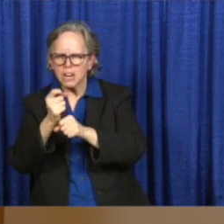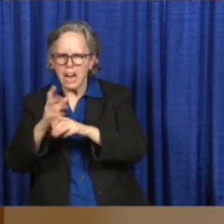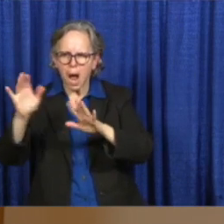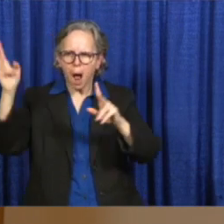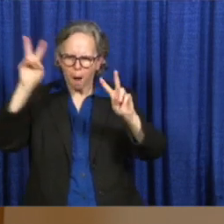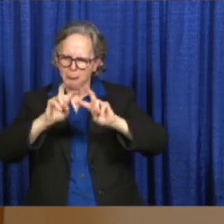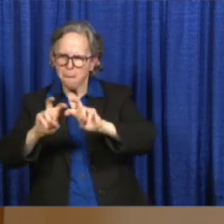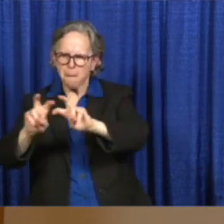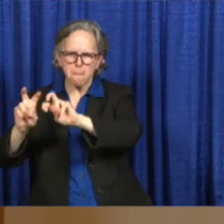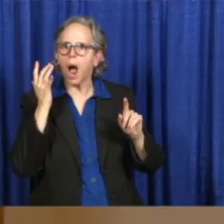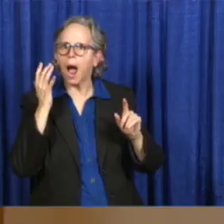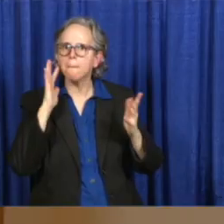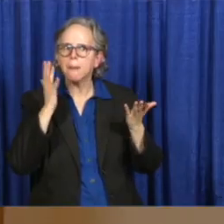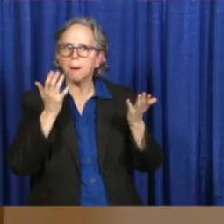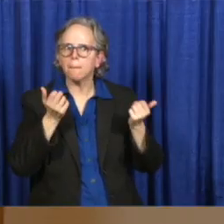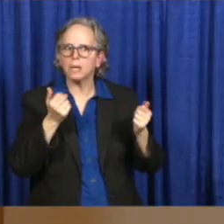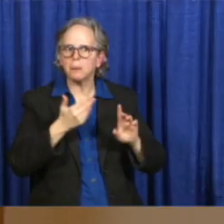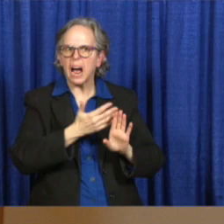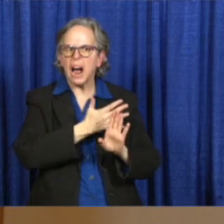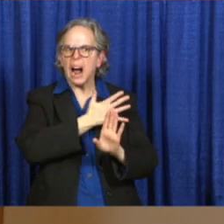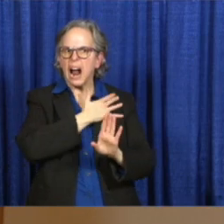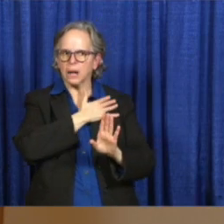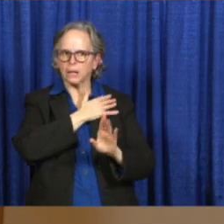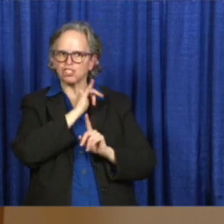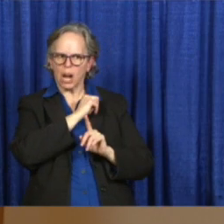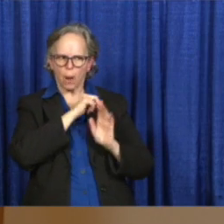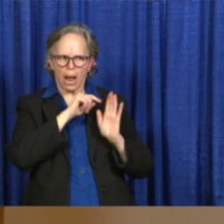be tested for having respiratory